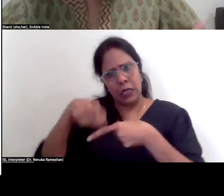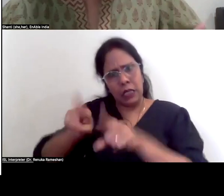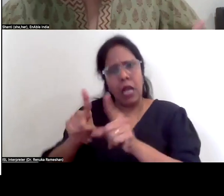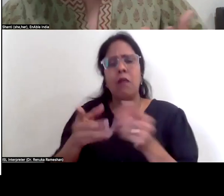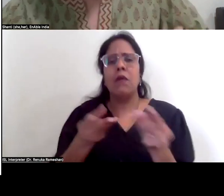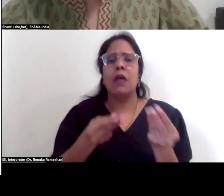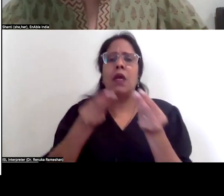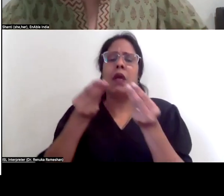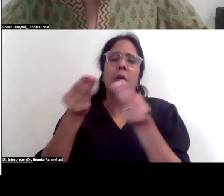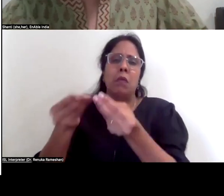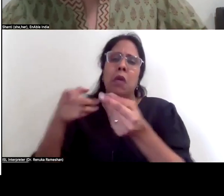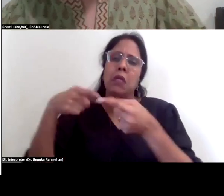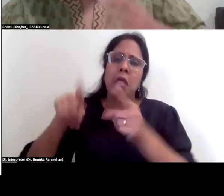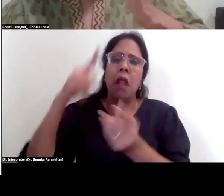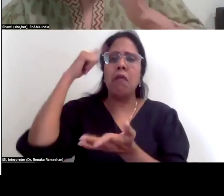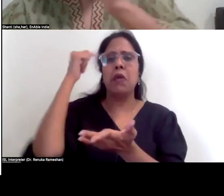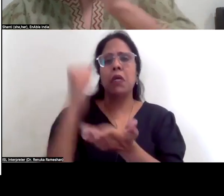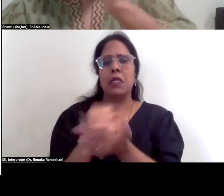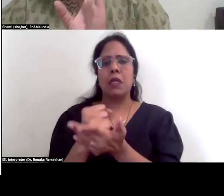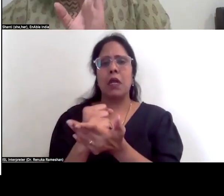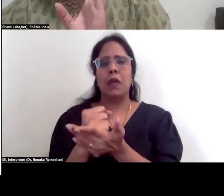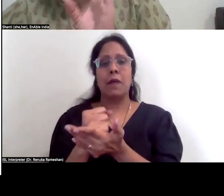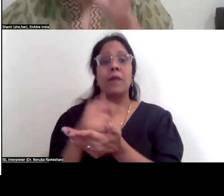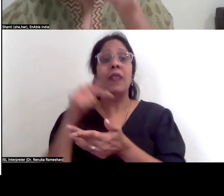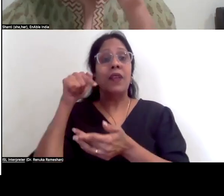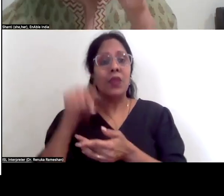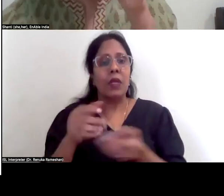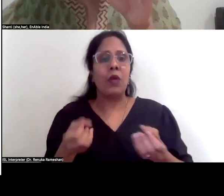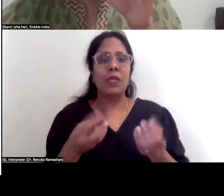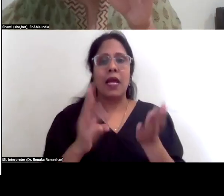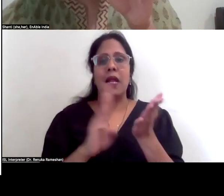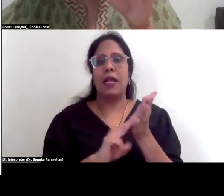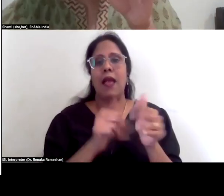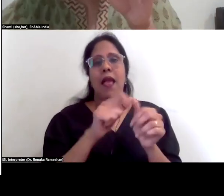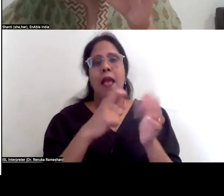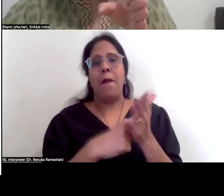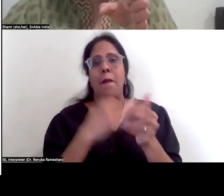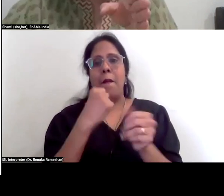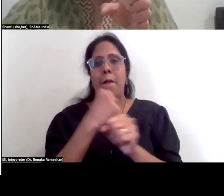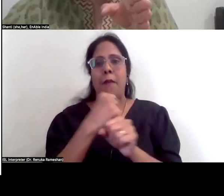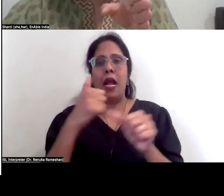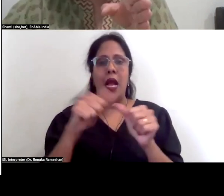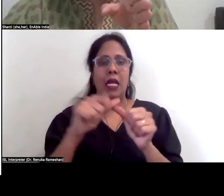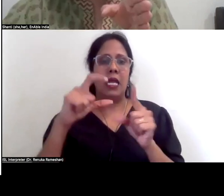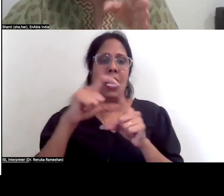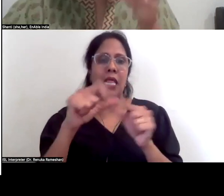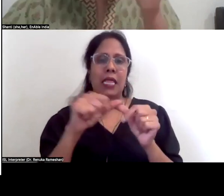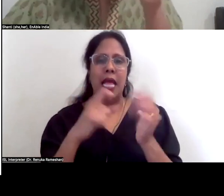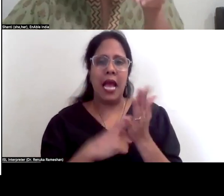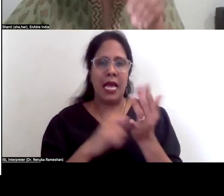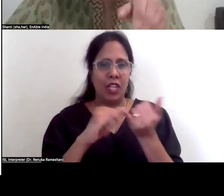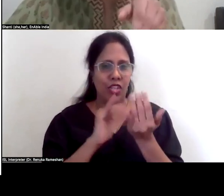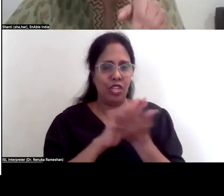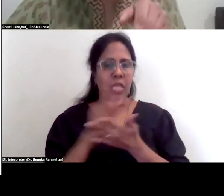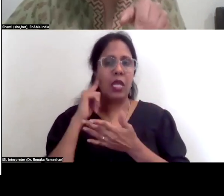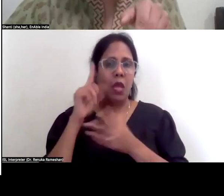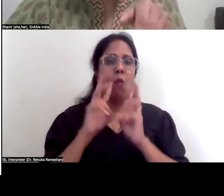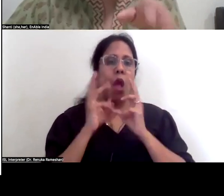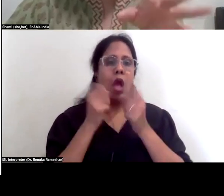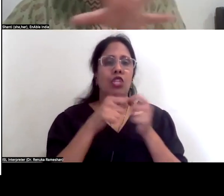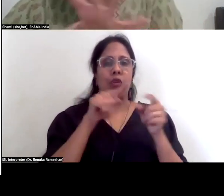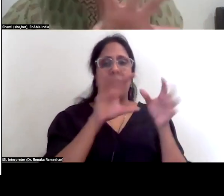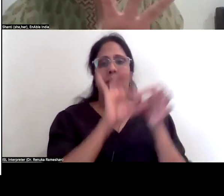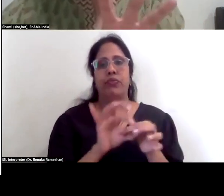is more in the rural area, where we are asking some questions like, do you have land? Are you only 5th standard education?